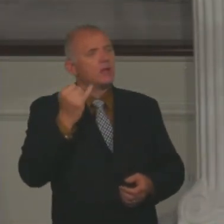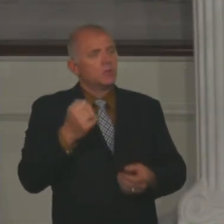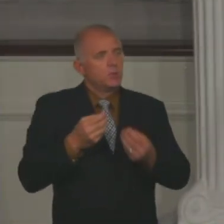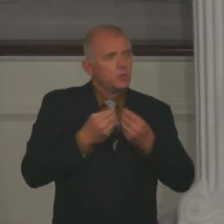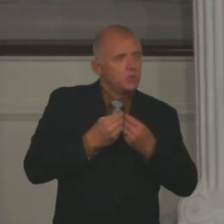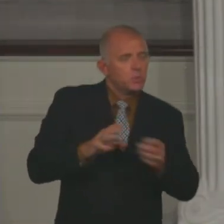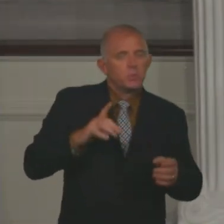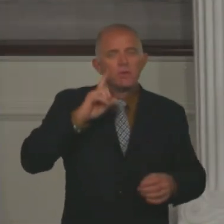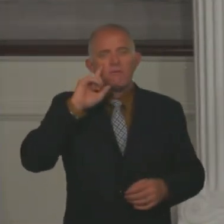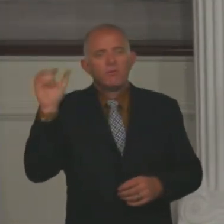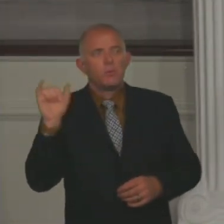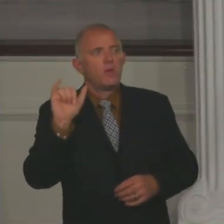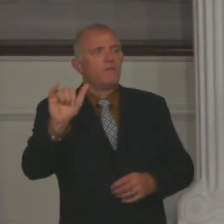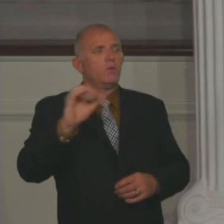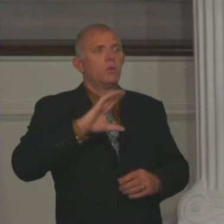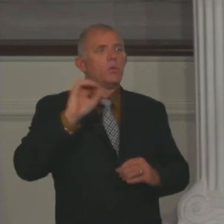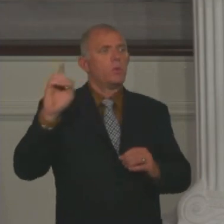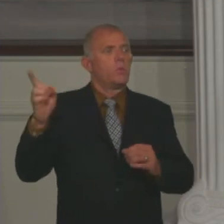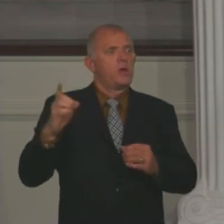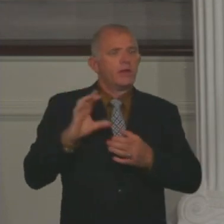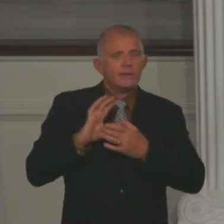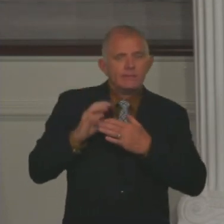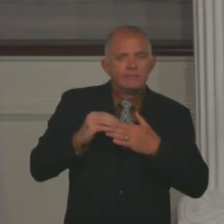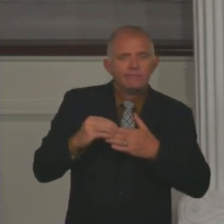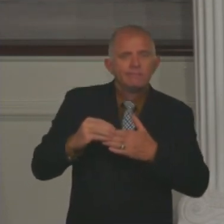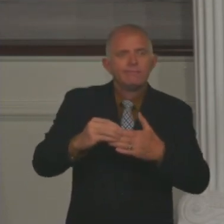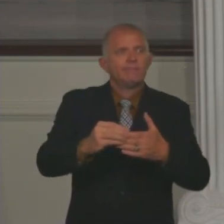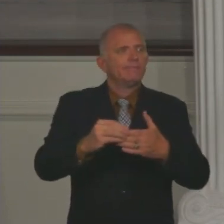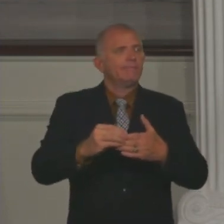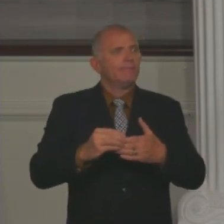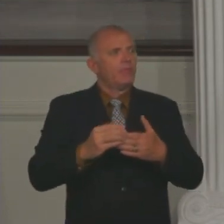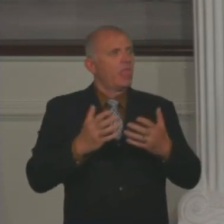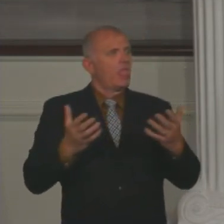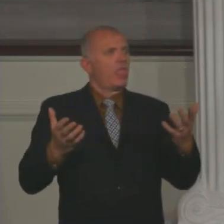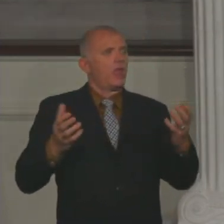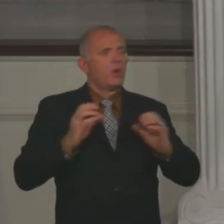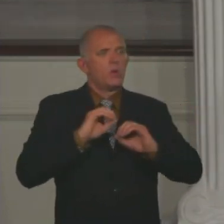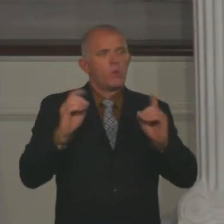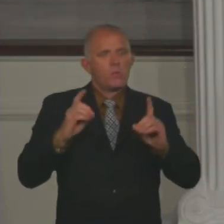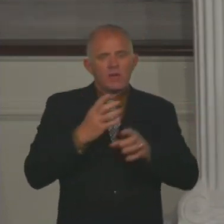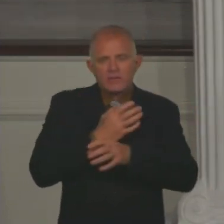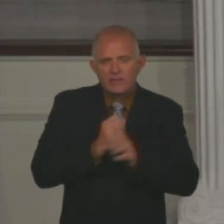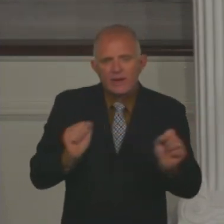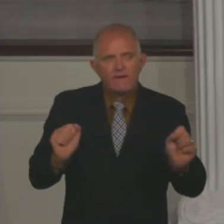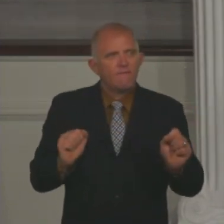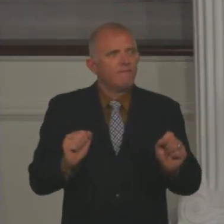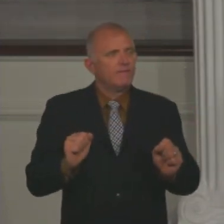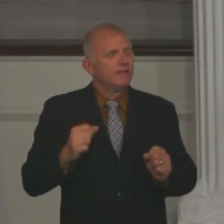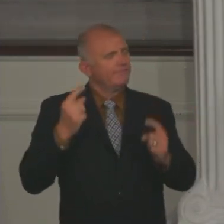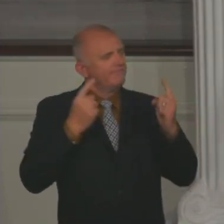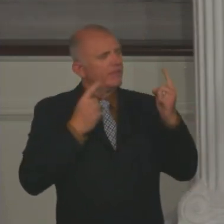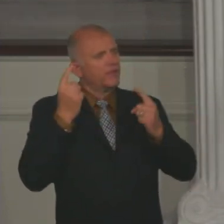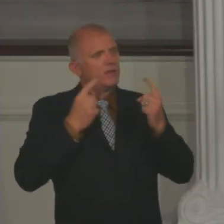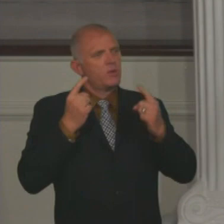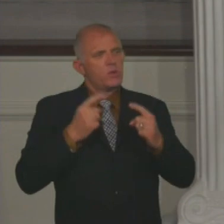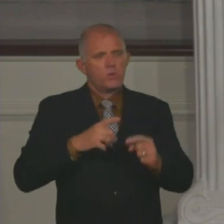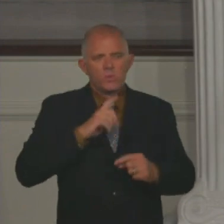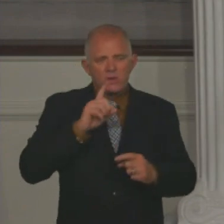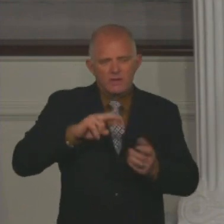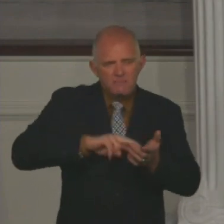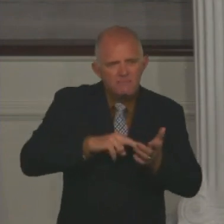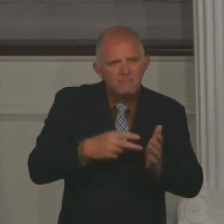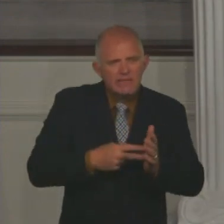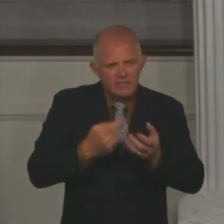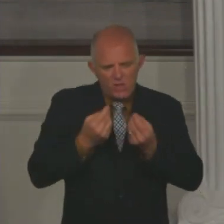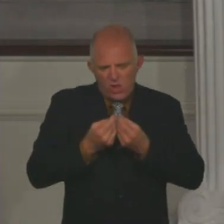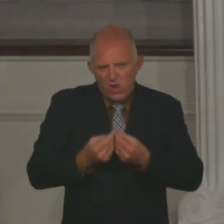guide you across death's cold river, darkness crying, none to deliver. Think what it means to be lost. Oh, I think